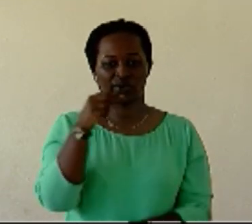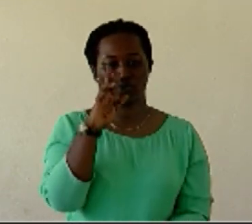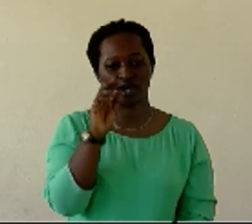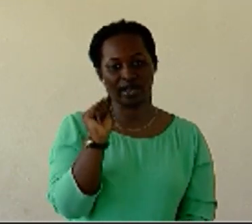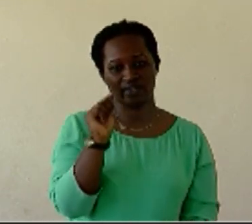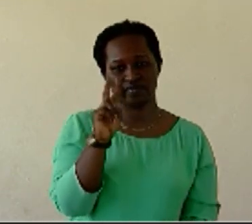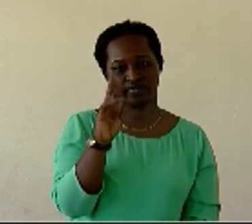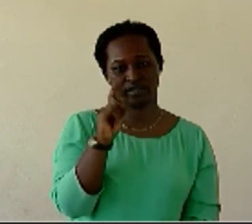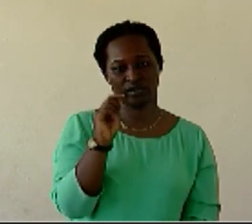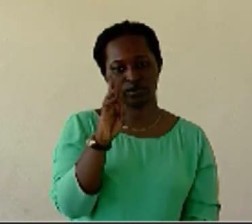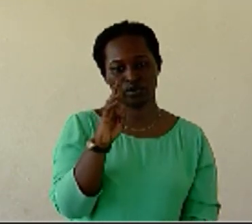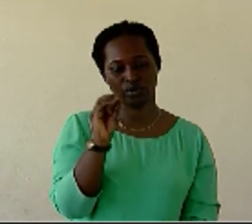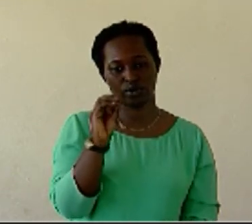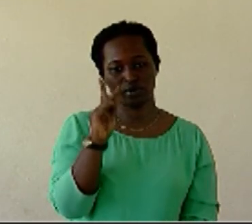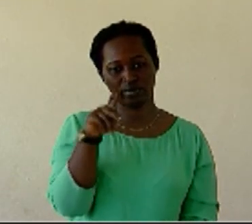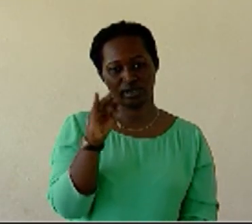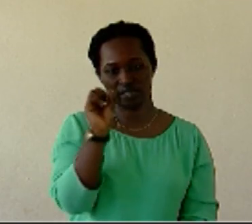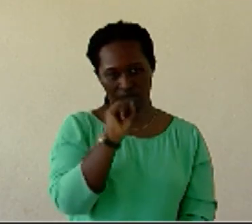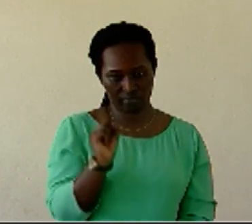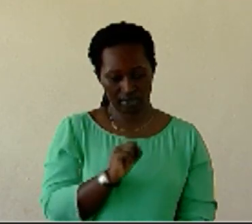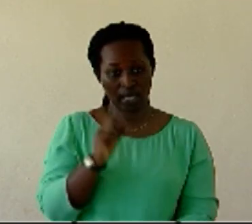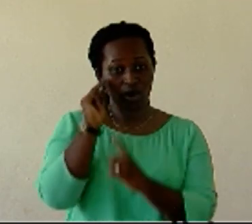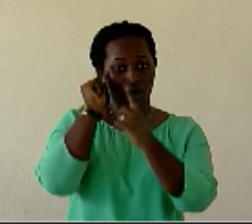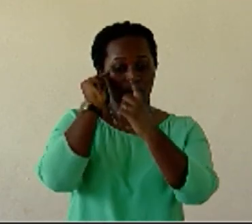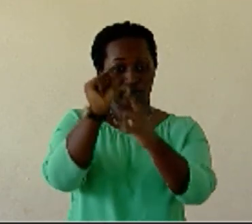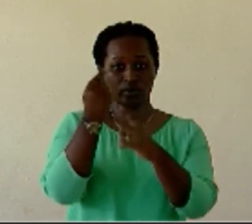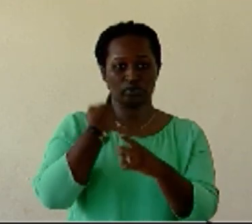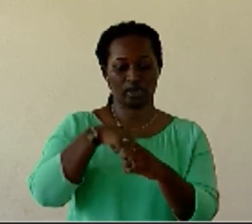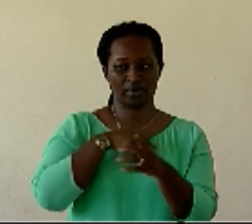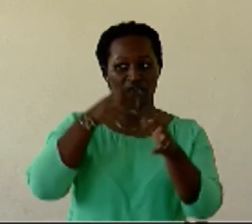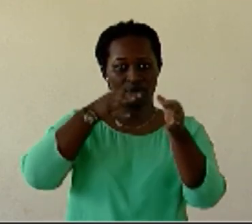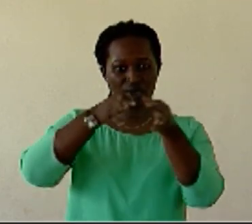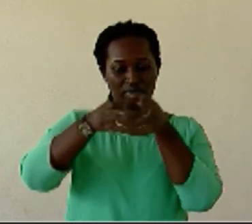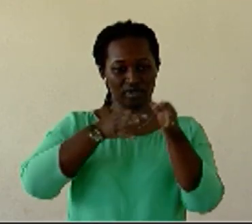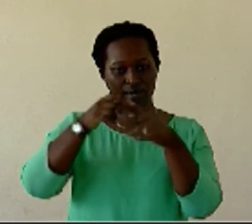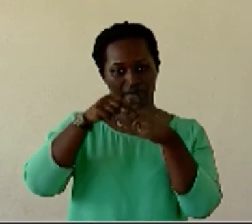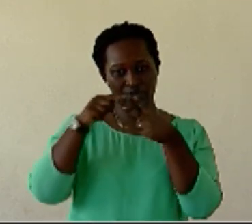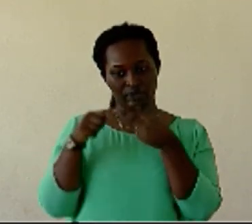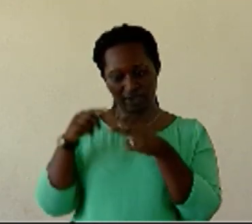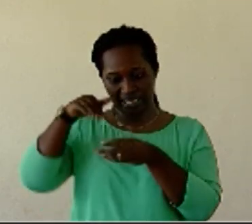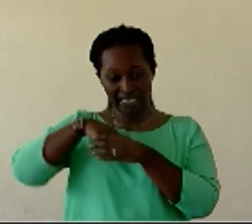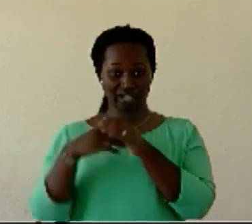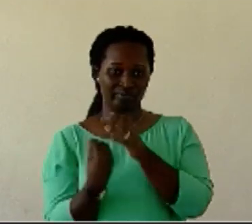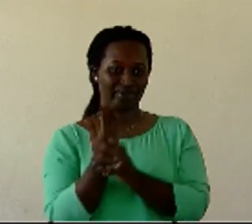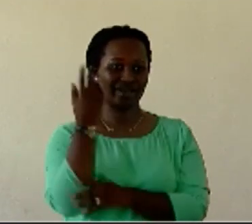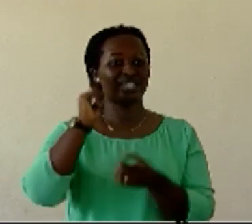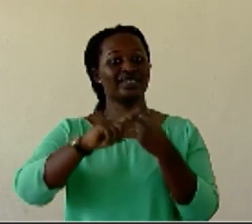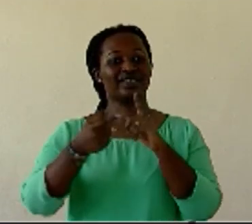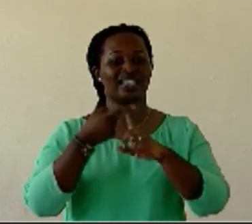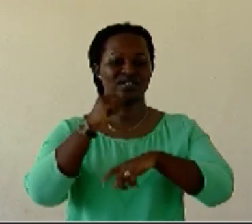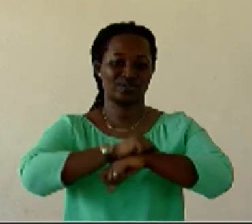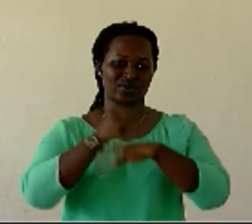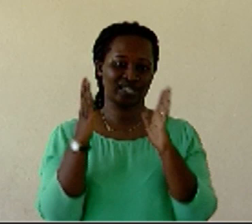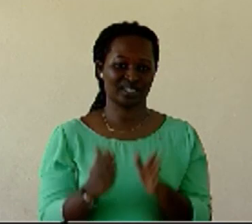explain phototropism and gravitropism in plants. Dear students,